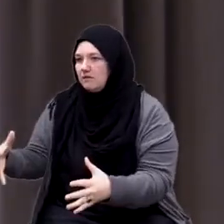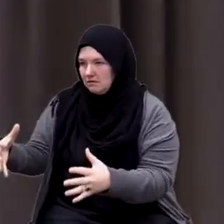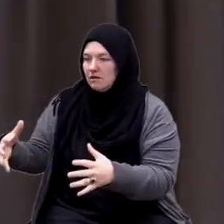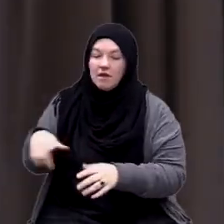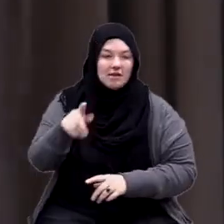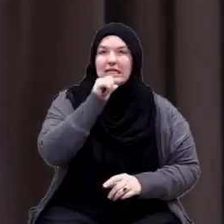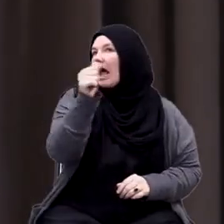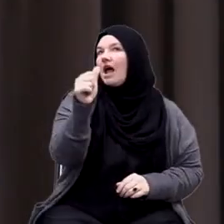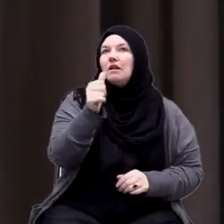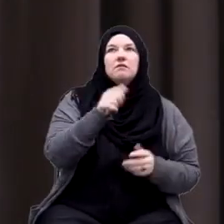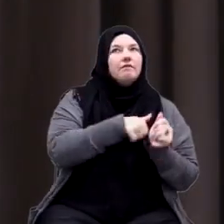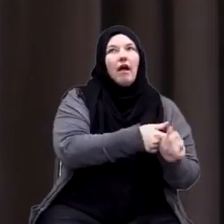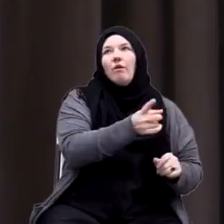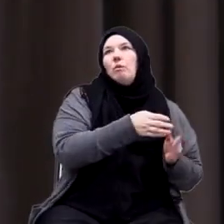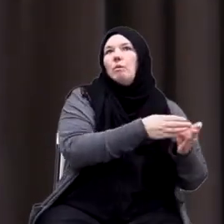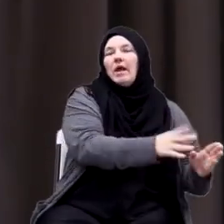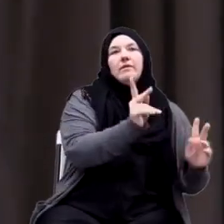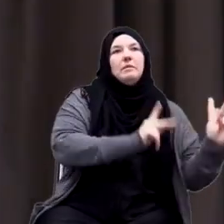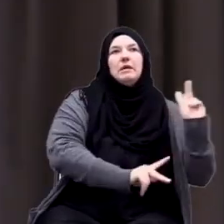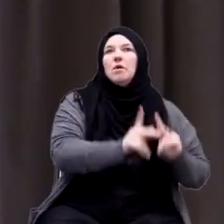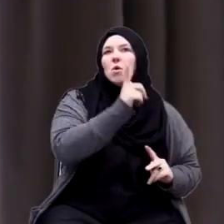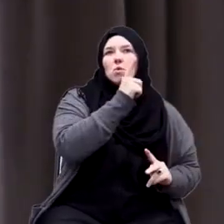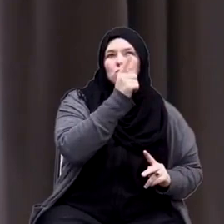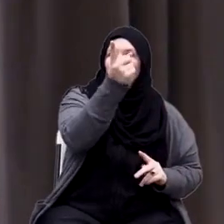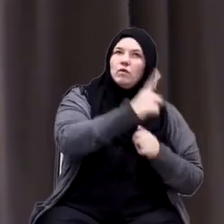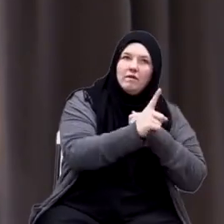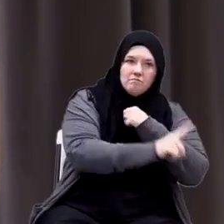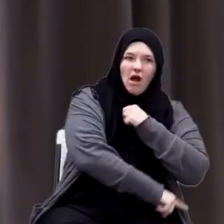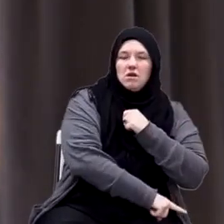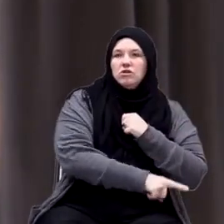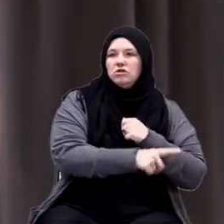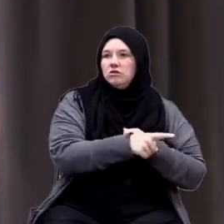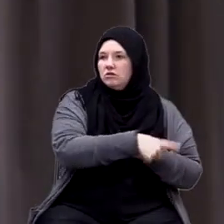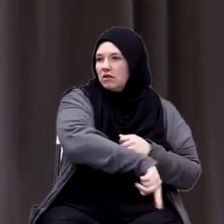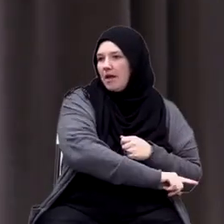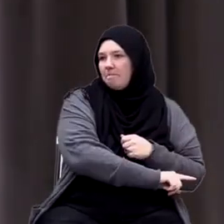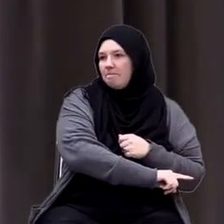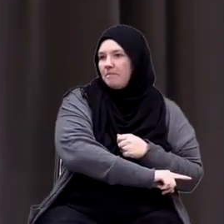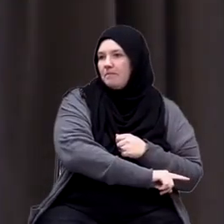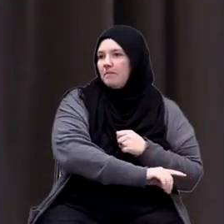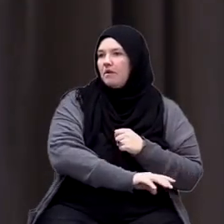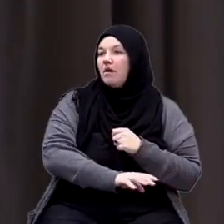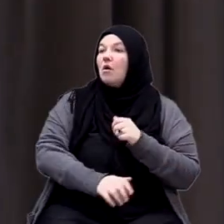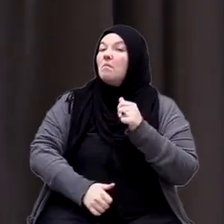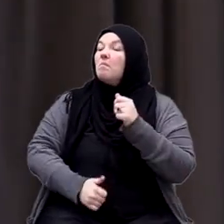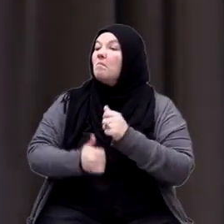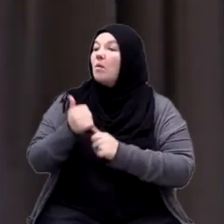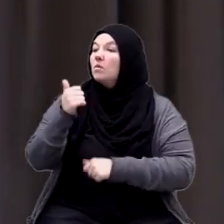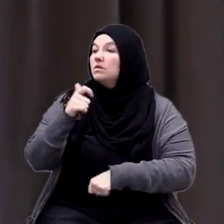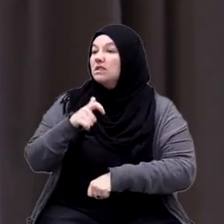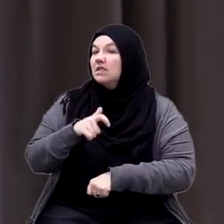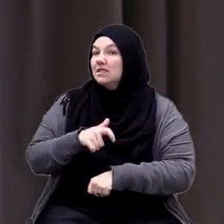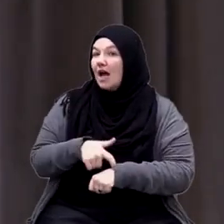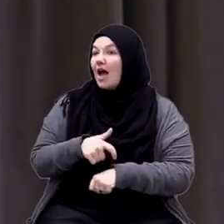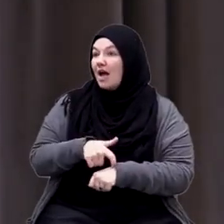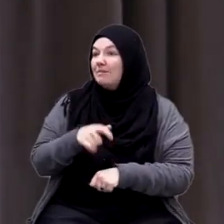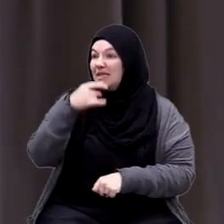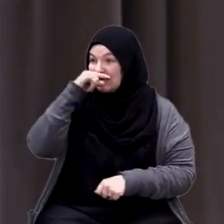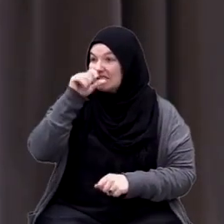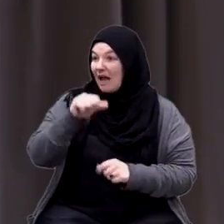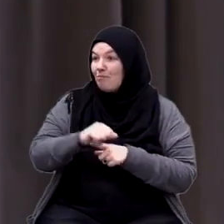Al-Fatiha, most of them, but they do not know what reading Al-Fatiha